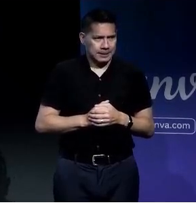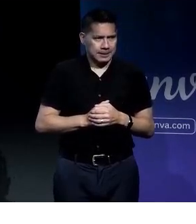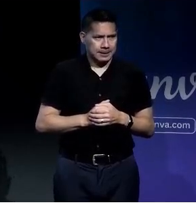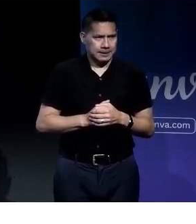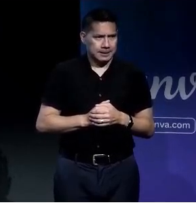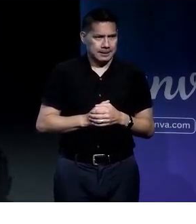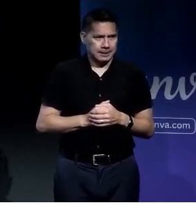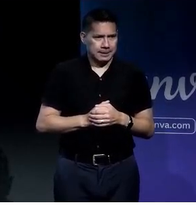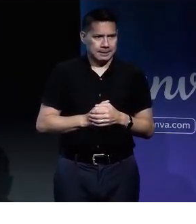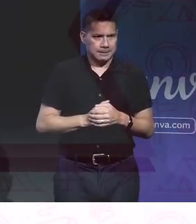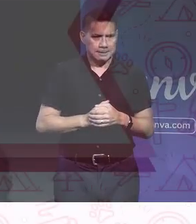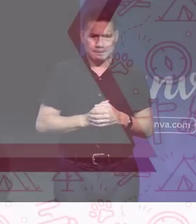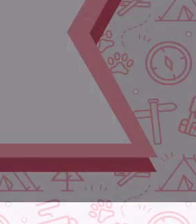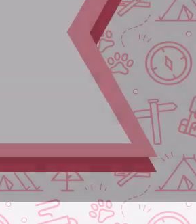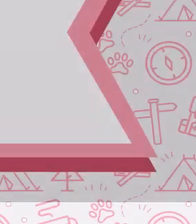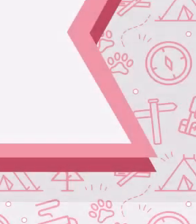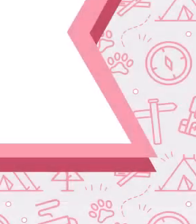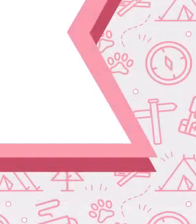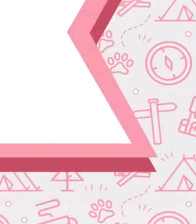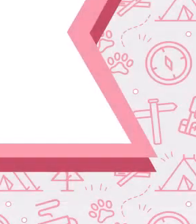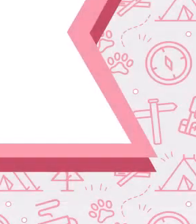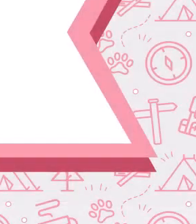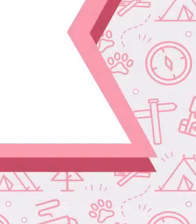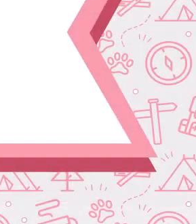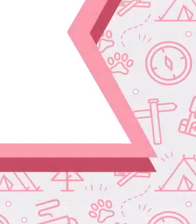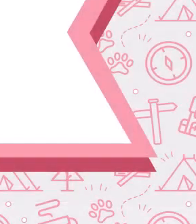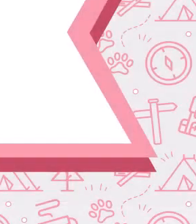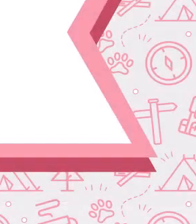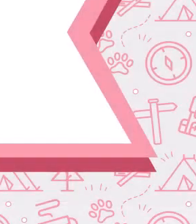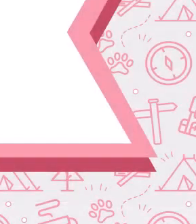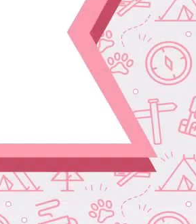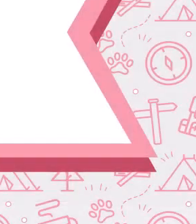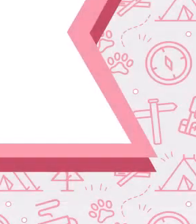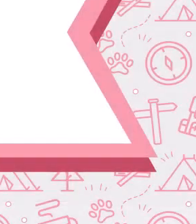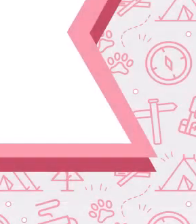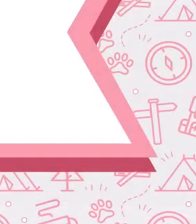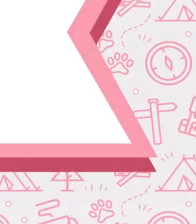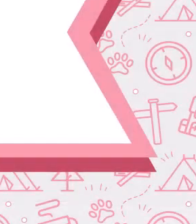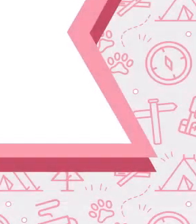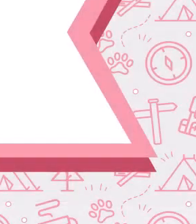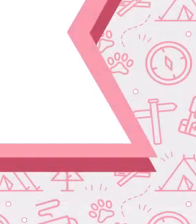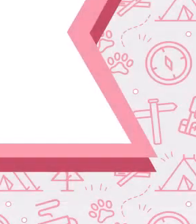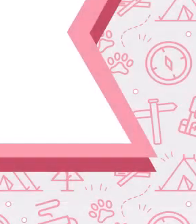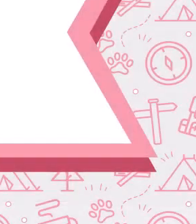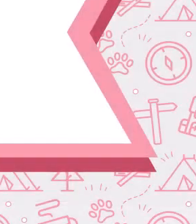Alley Camp 2024.